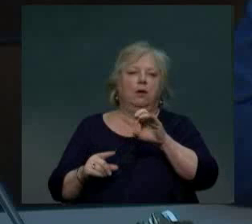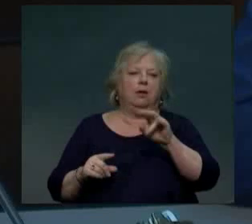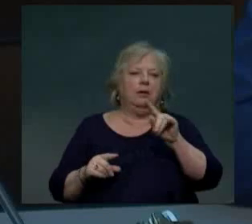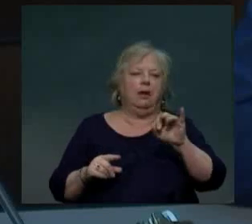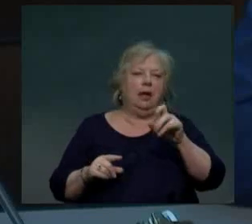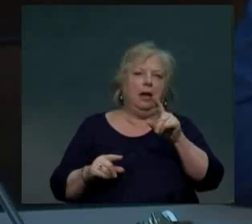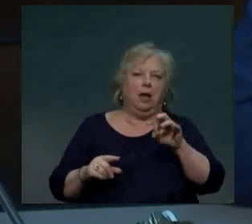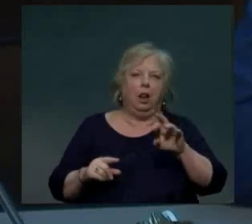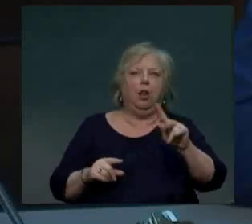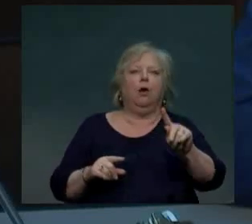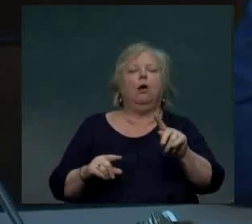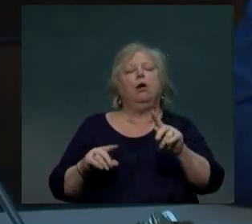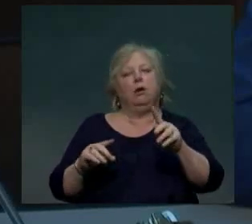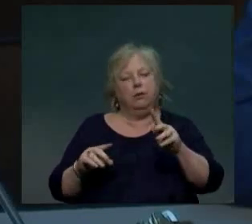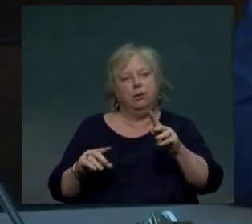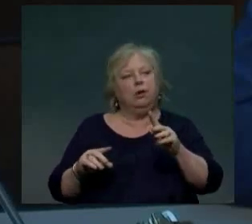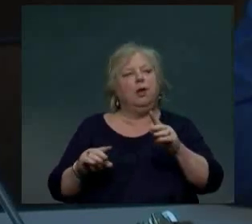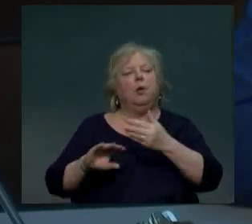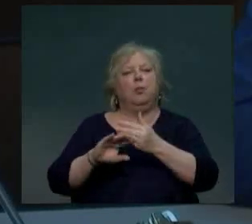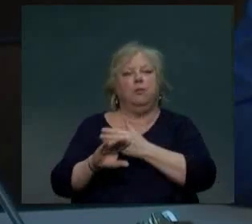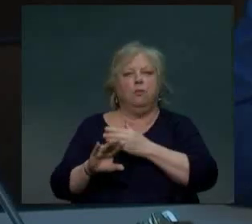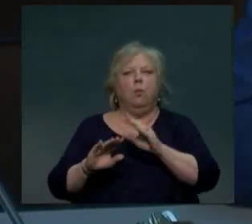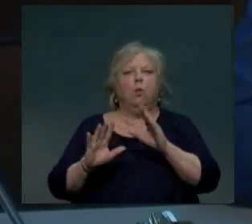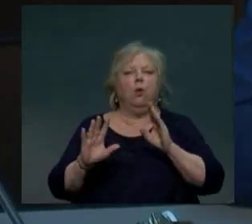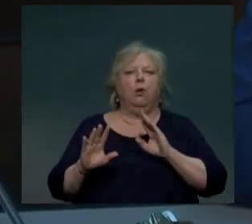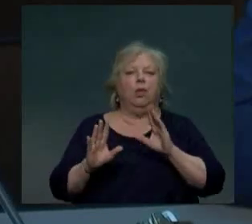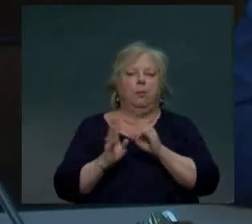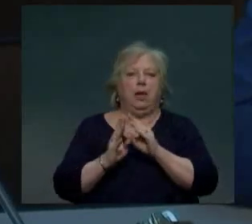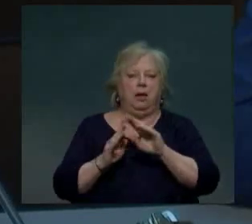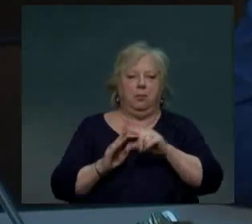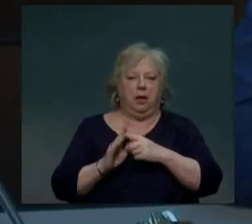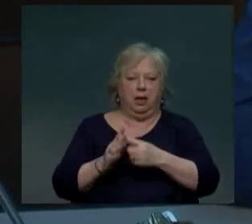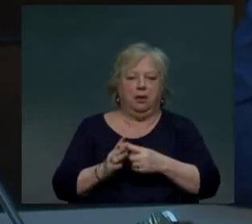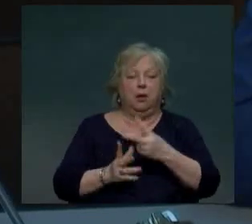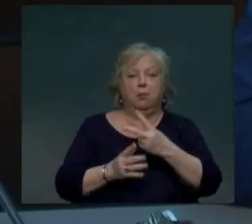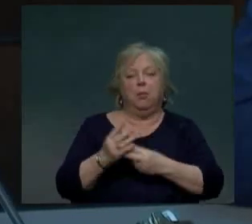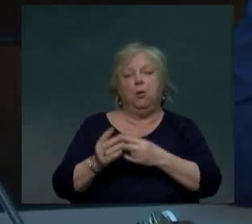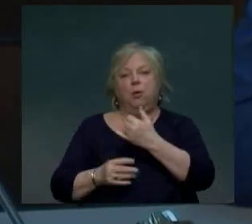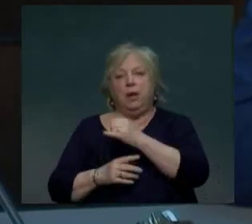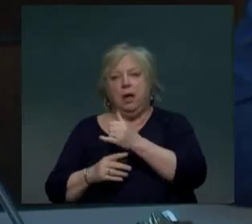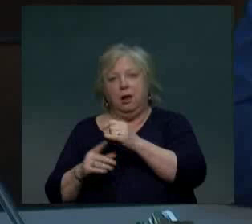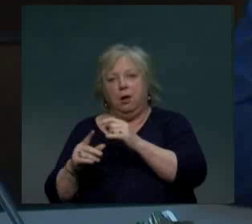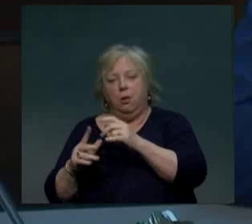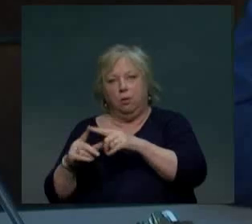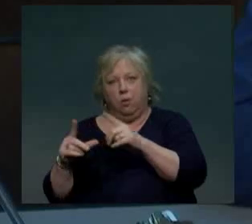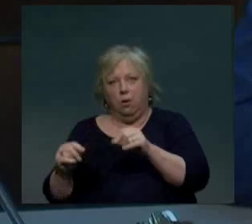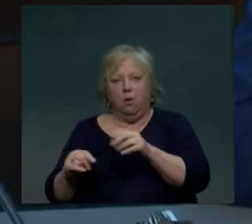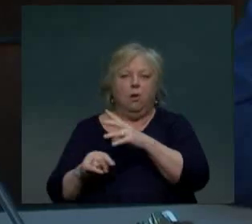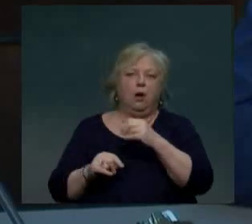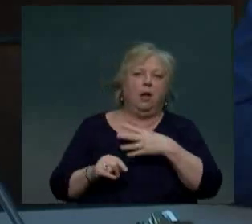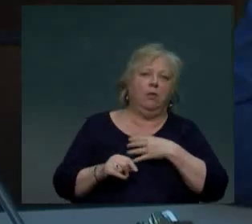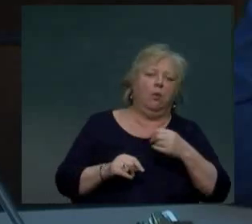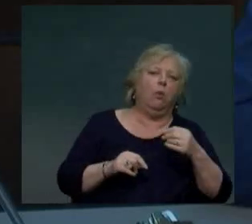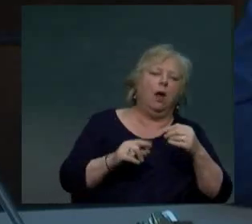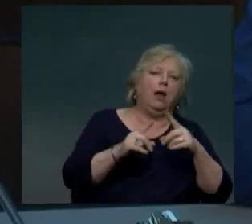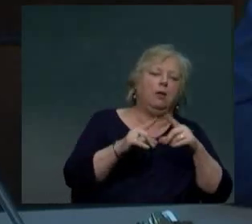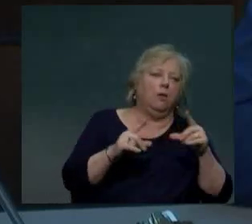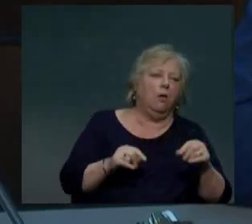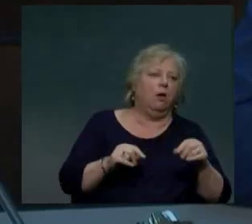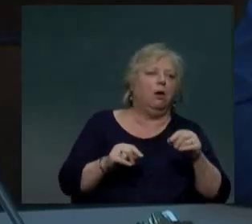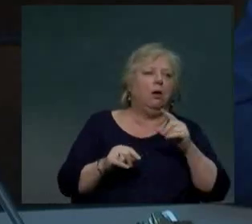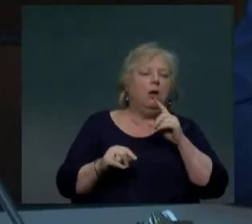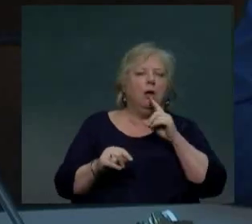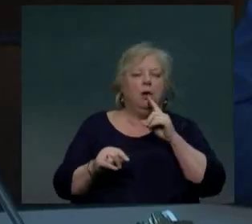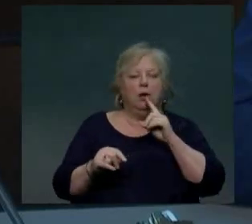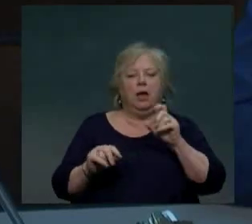which the item will be voted on by the board. Both the yellow citizen communications cards and the white agenda items cards